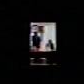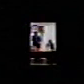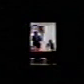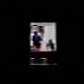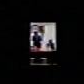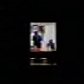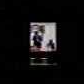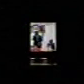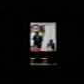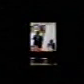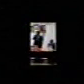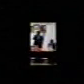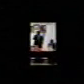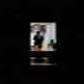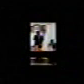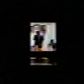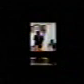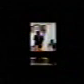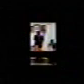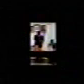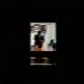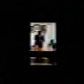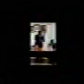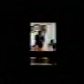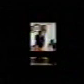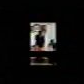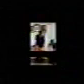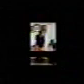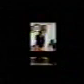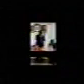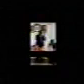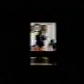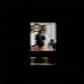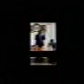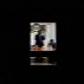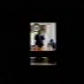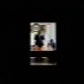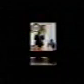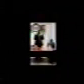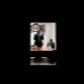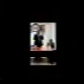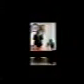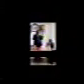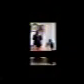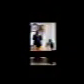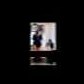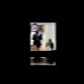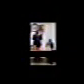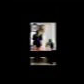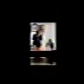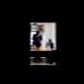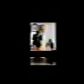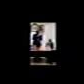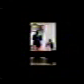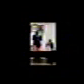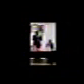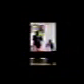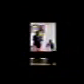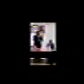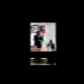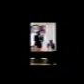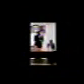come to pass. It shall come to pass. It has come to pass. Casting down, pulling